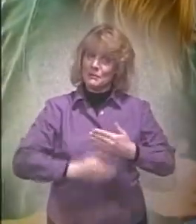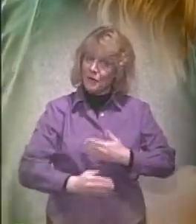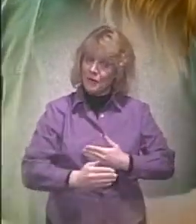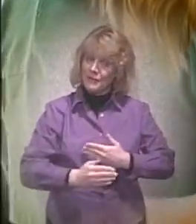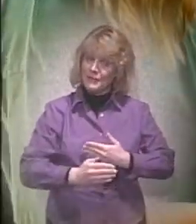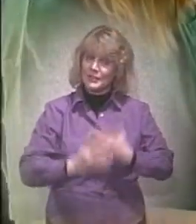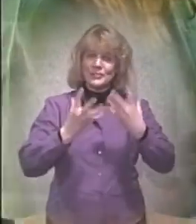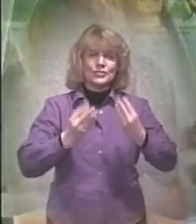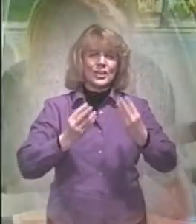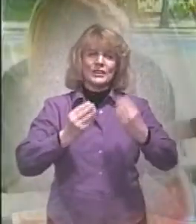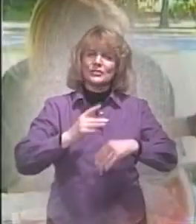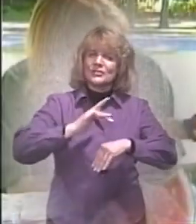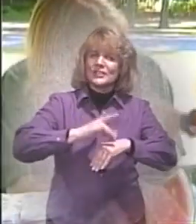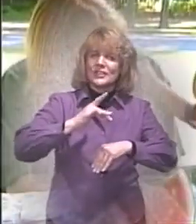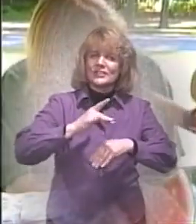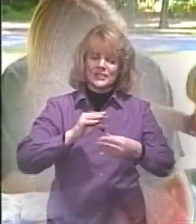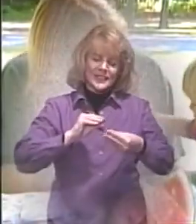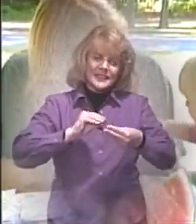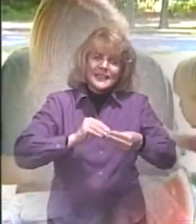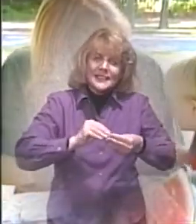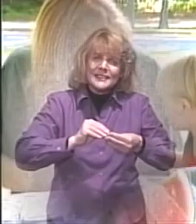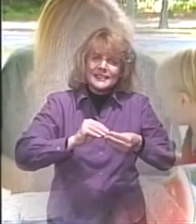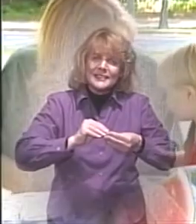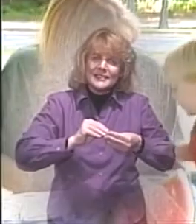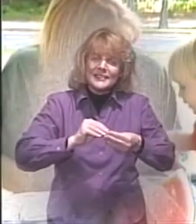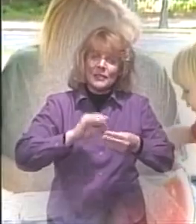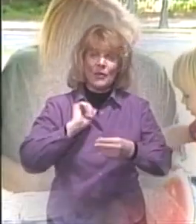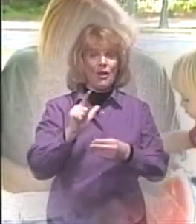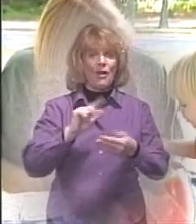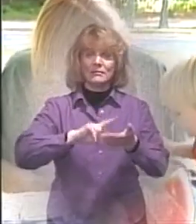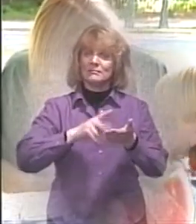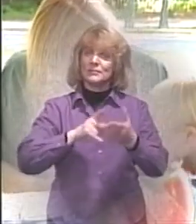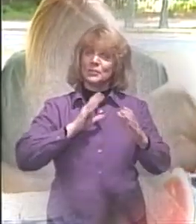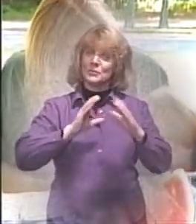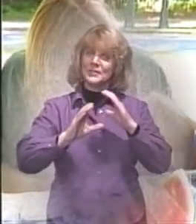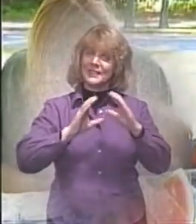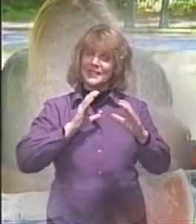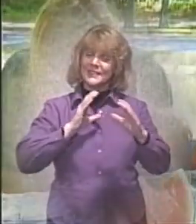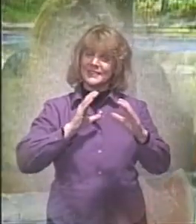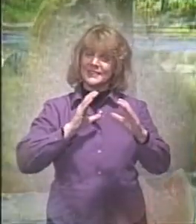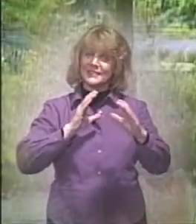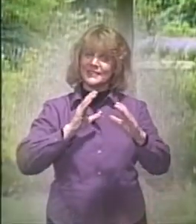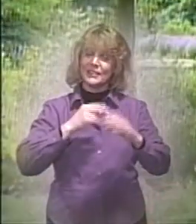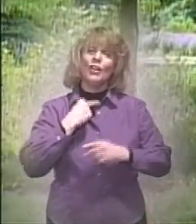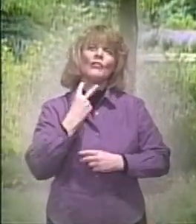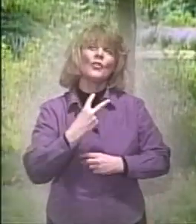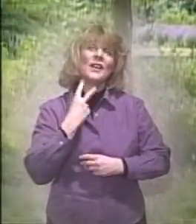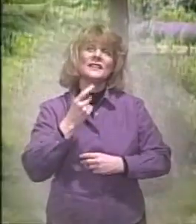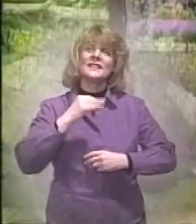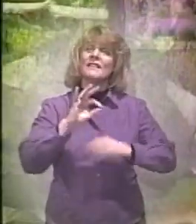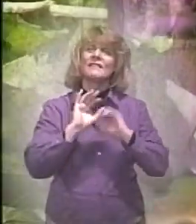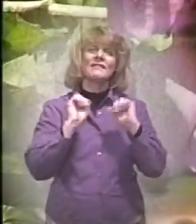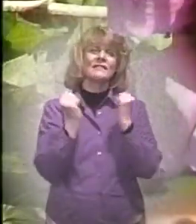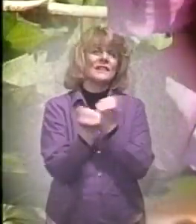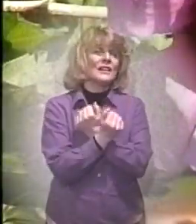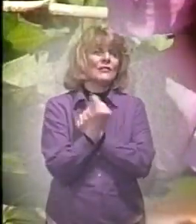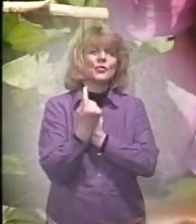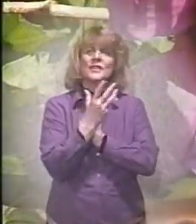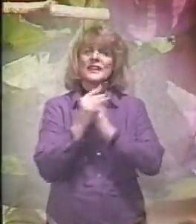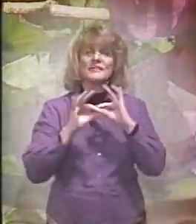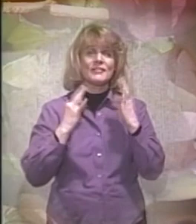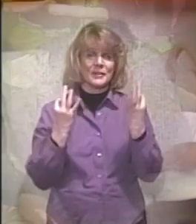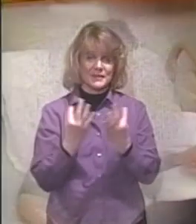touch, a kiss, The kitten wants to play. the voices of loved ones, an environment rich with